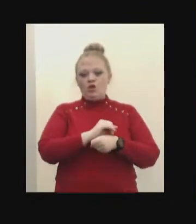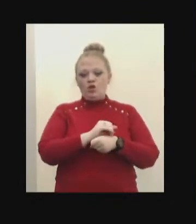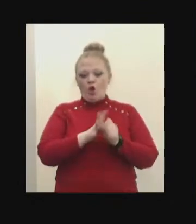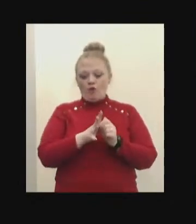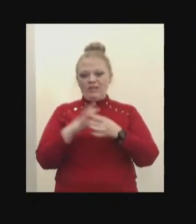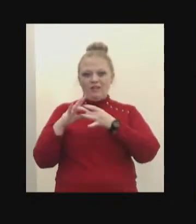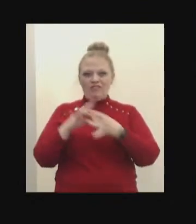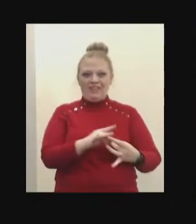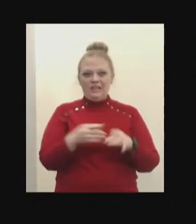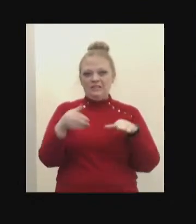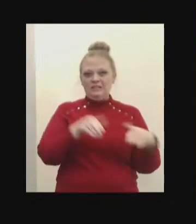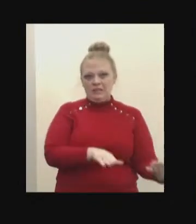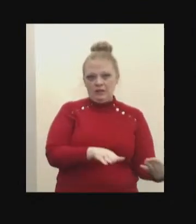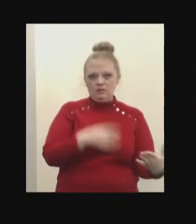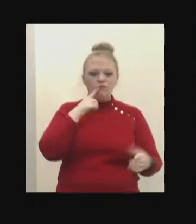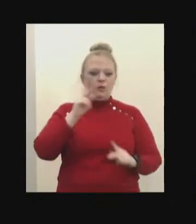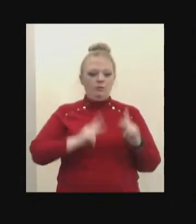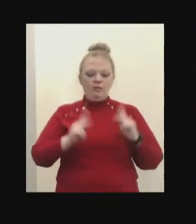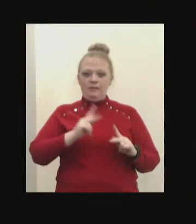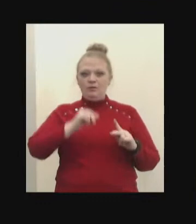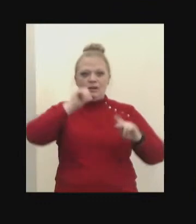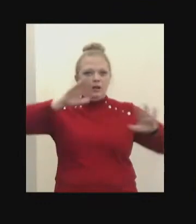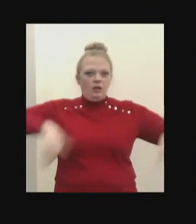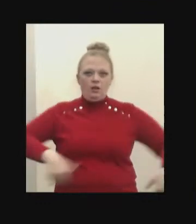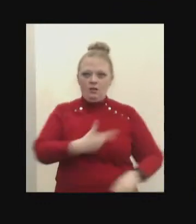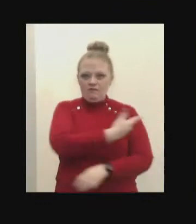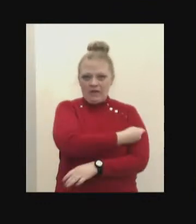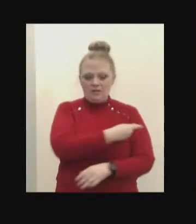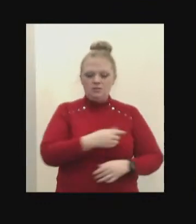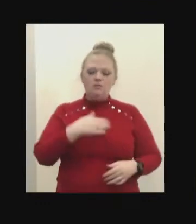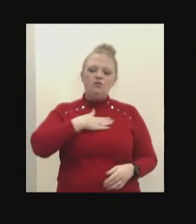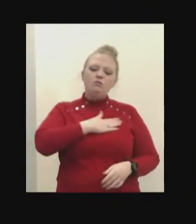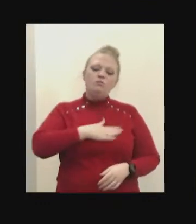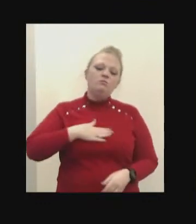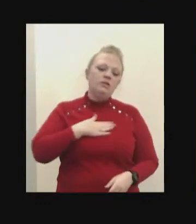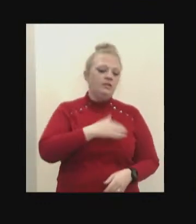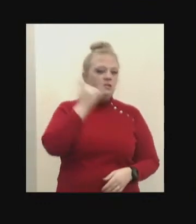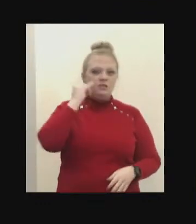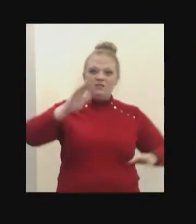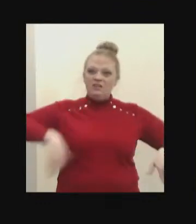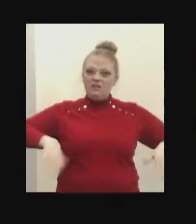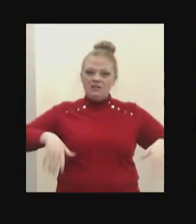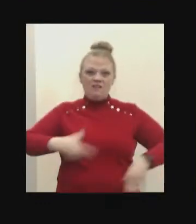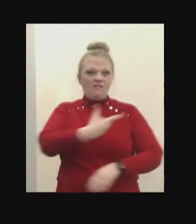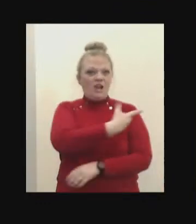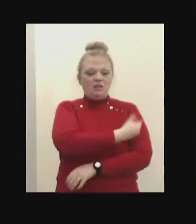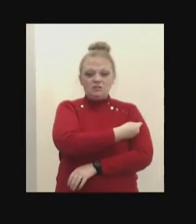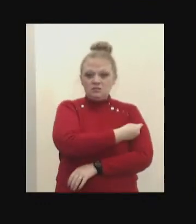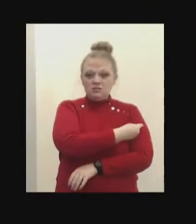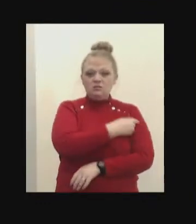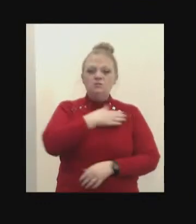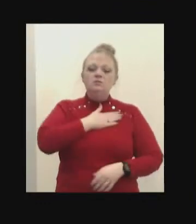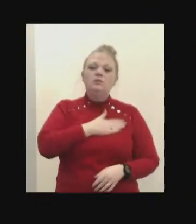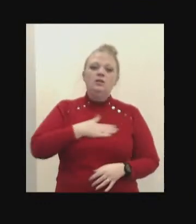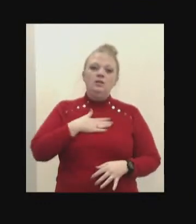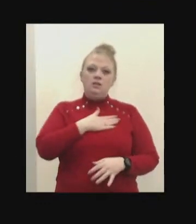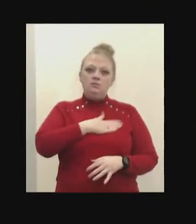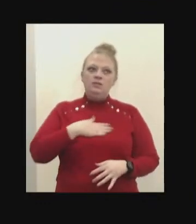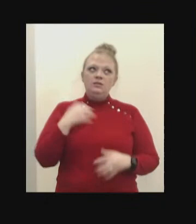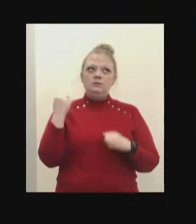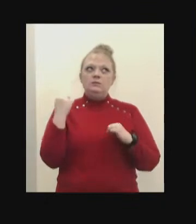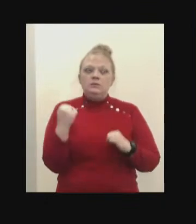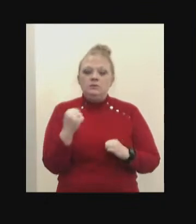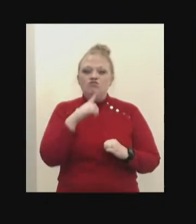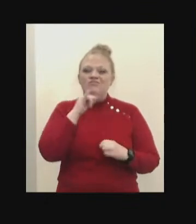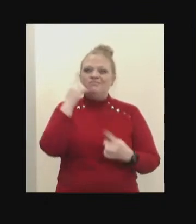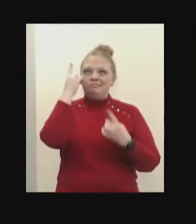those individuals who are not fully vaccinated. So please, if you have not been vaccinated yet, please strongly consider getting